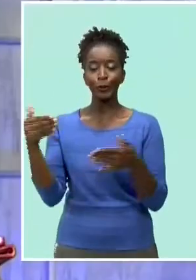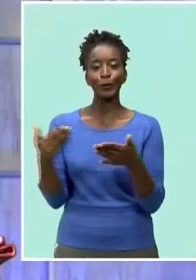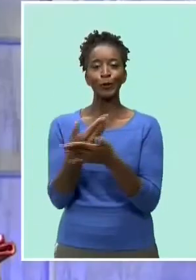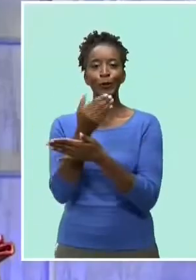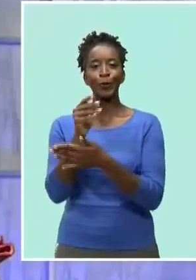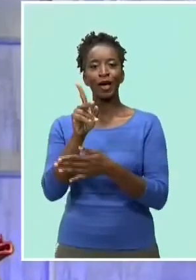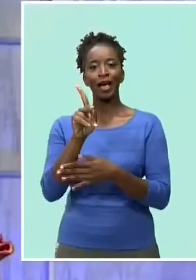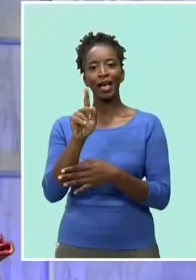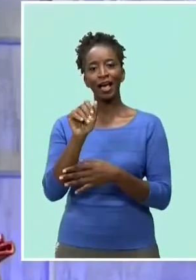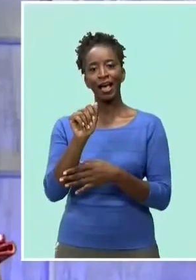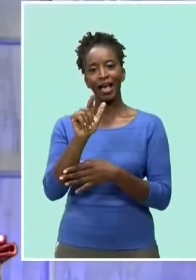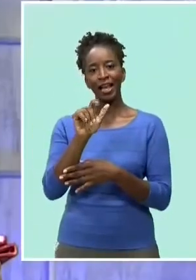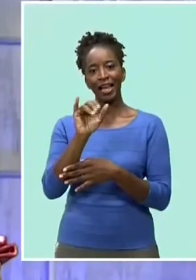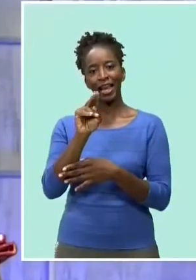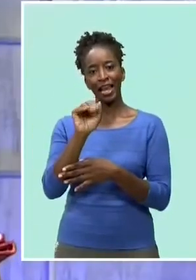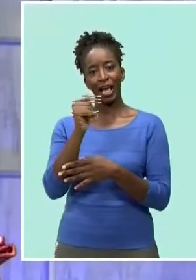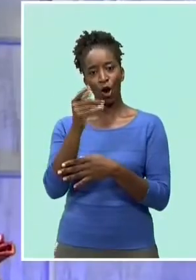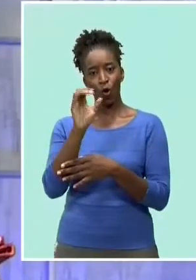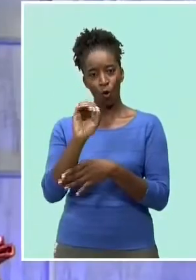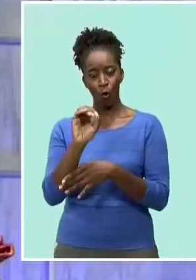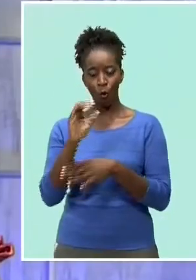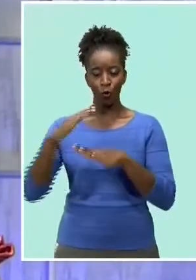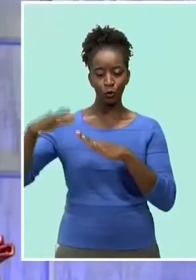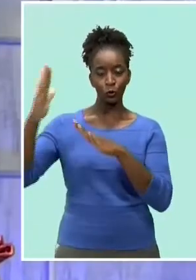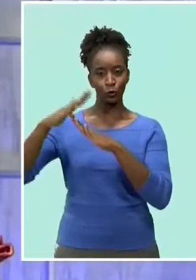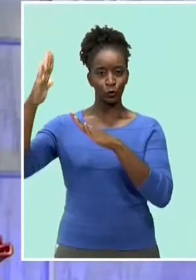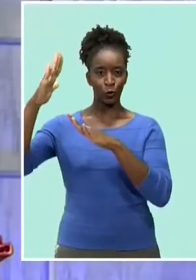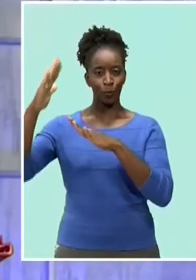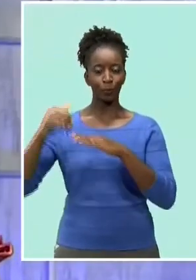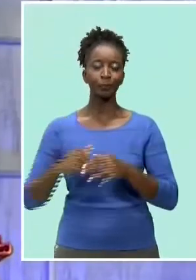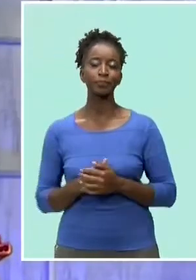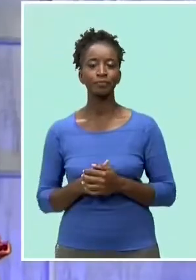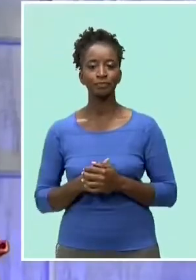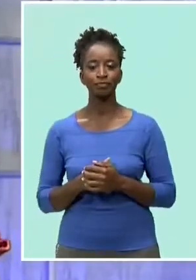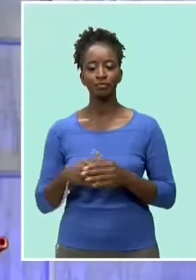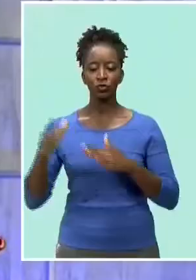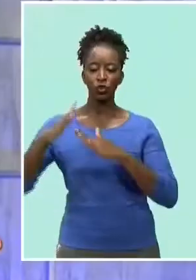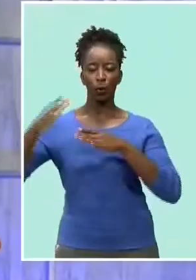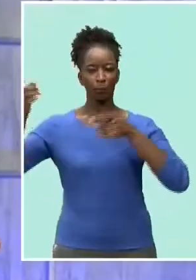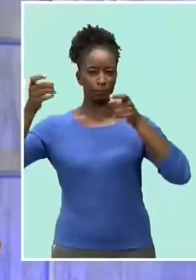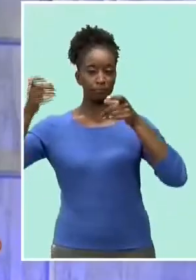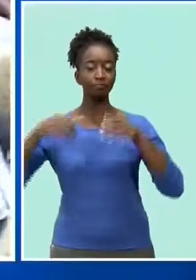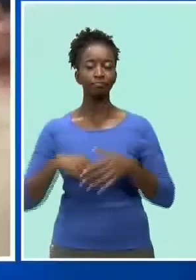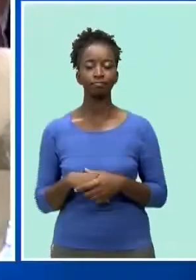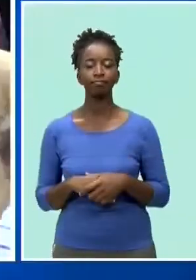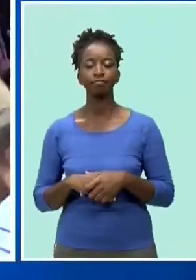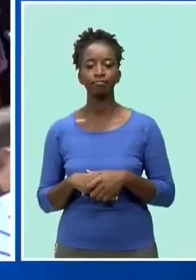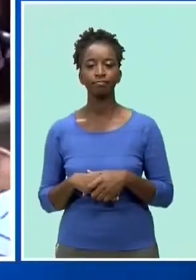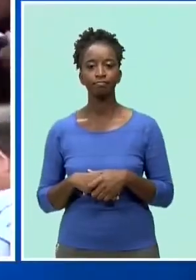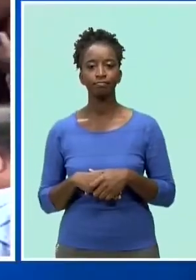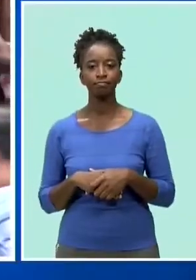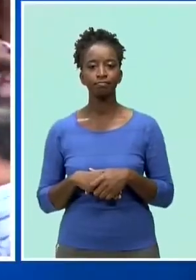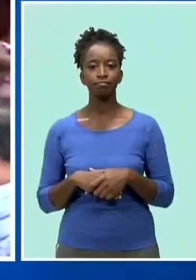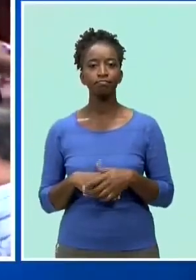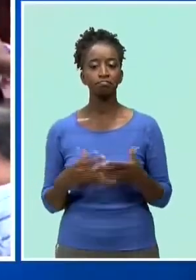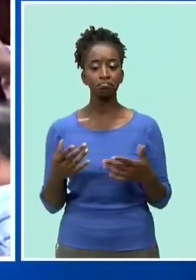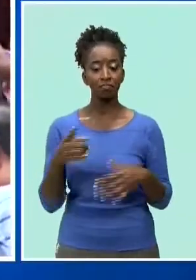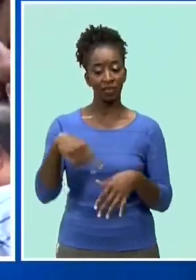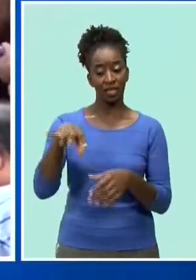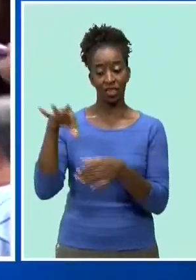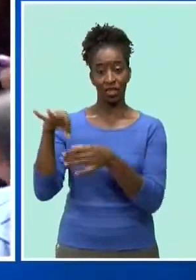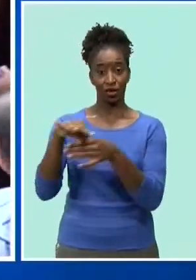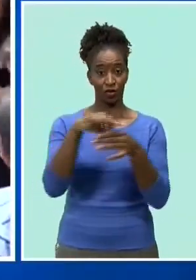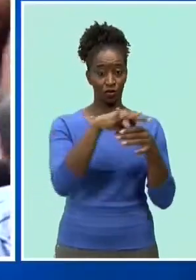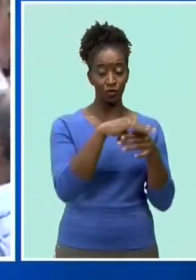chief. His aim is to improve the Kalinago territory. We have a report from Marpin TV. Preliminary results placed him ahead of